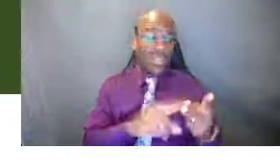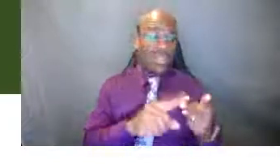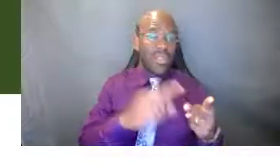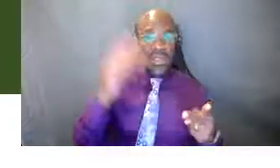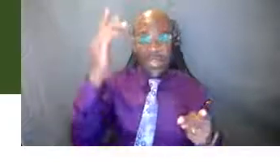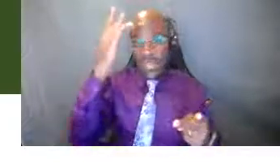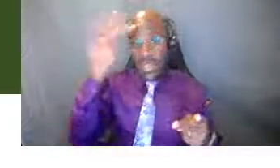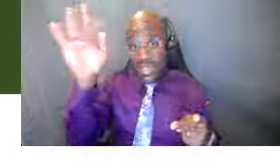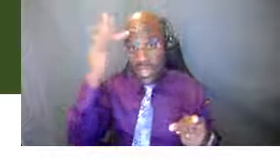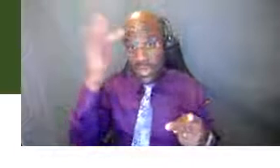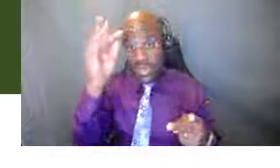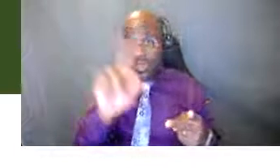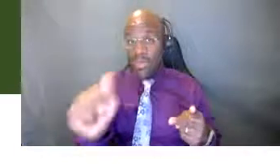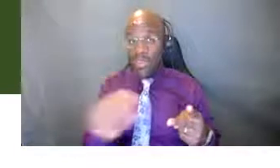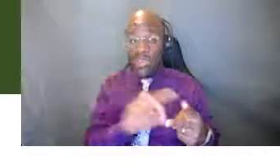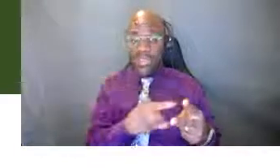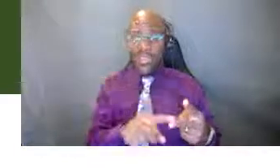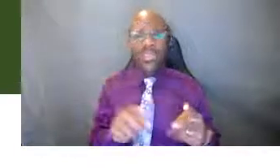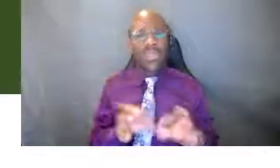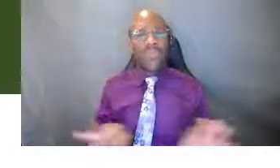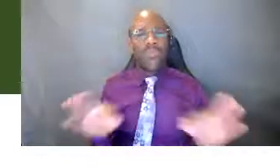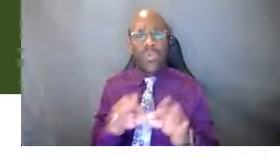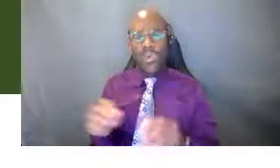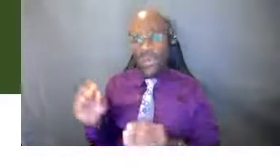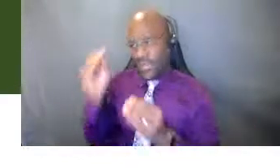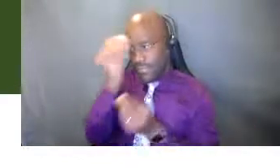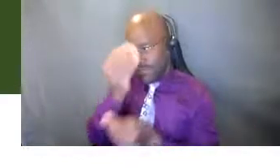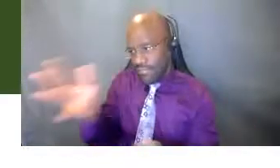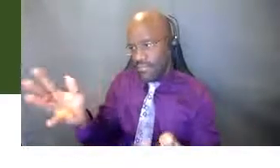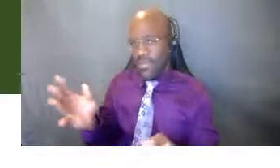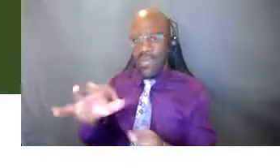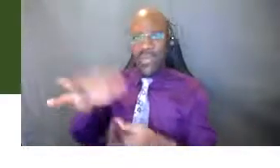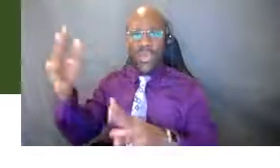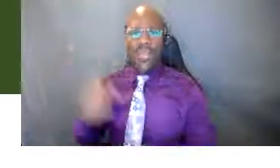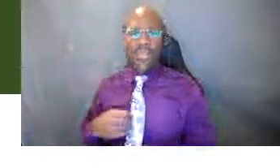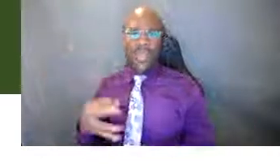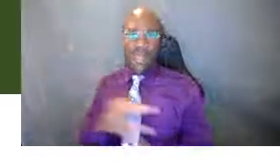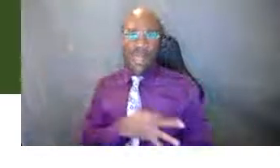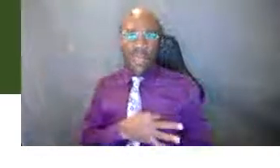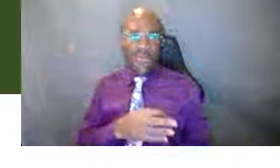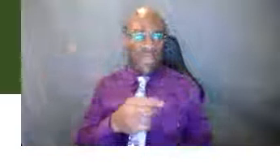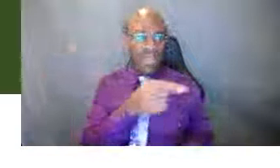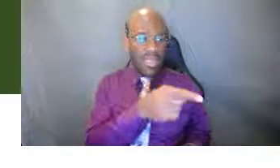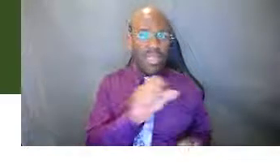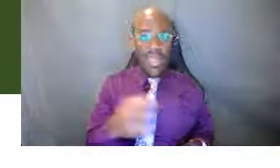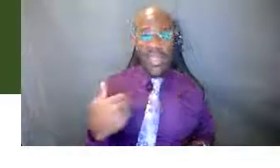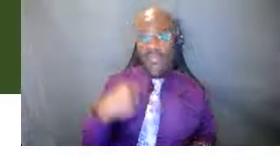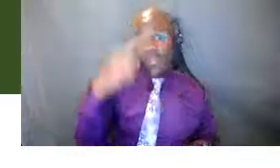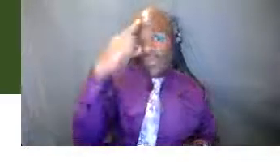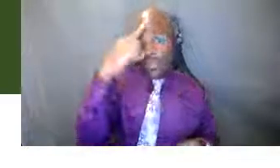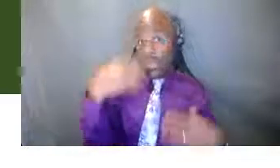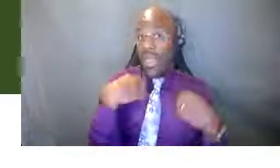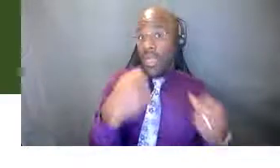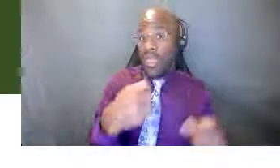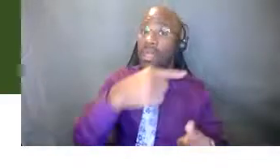informing crisis staff that someone with those disabilities can also have a mental health crisis. They